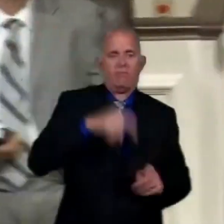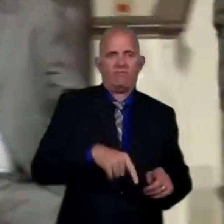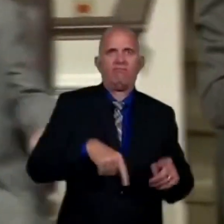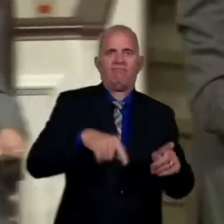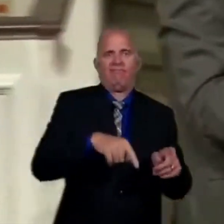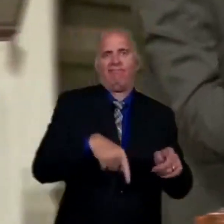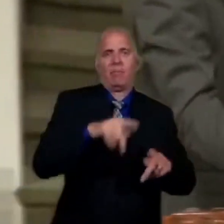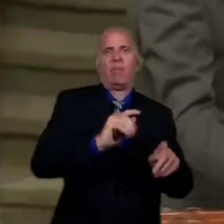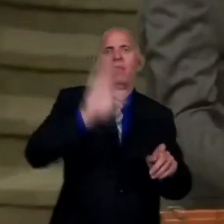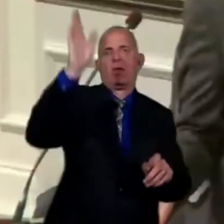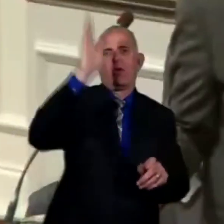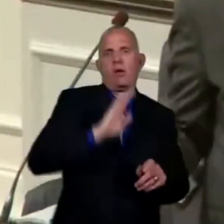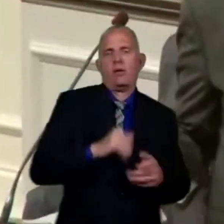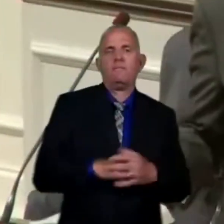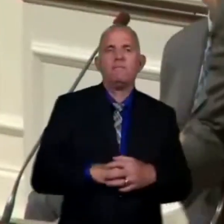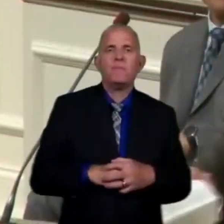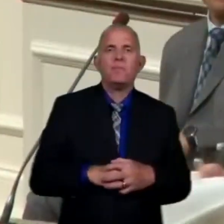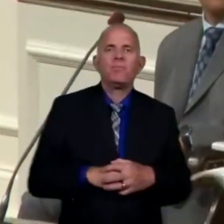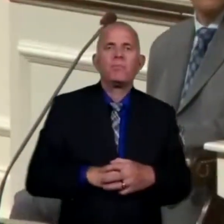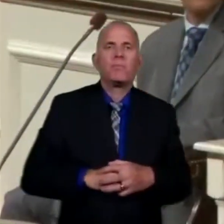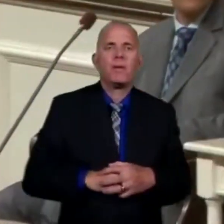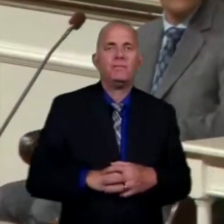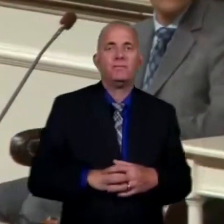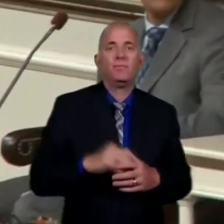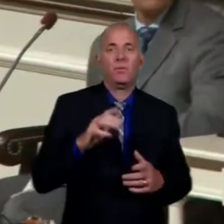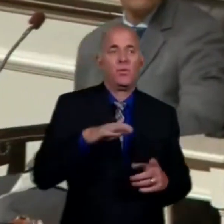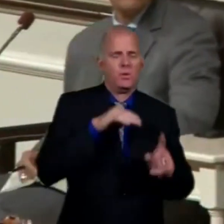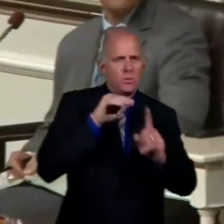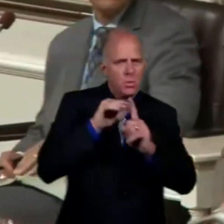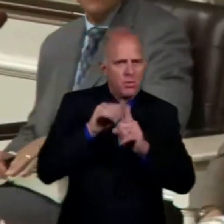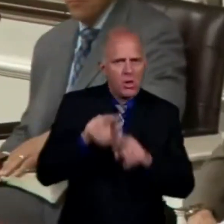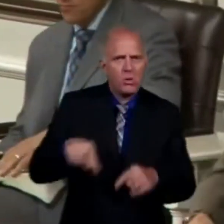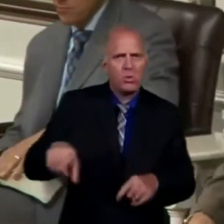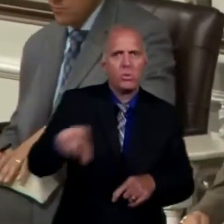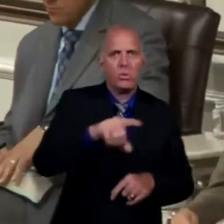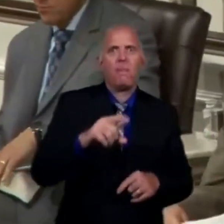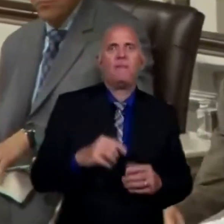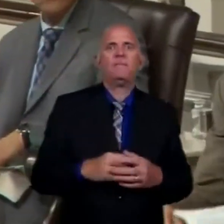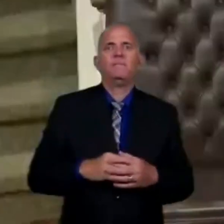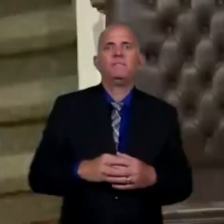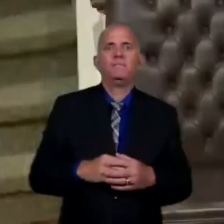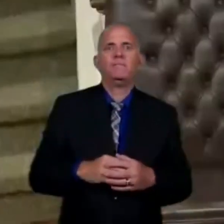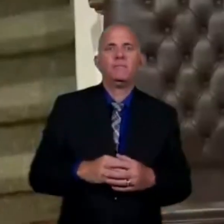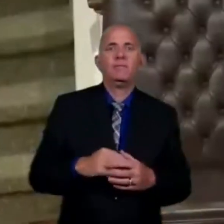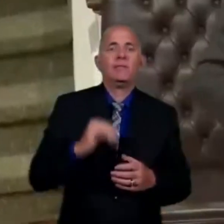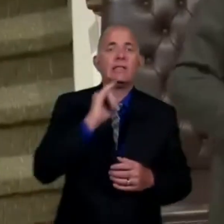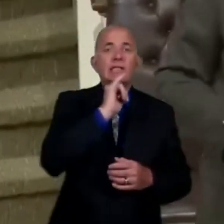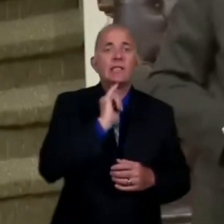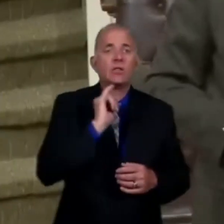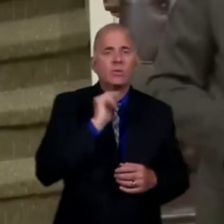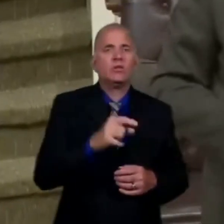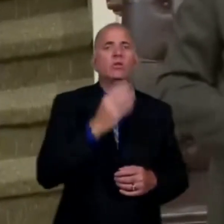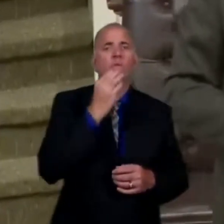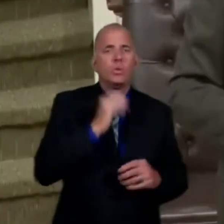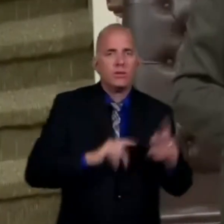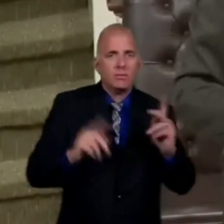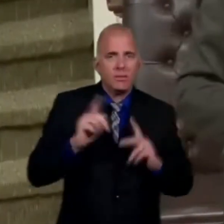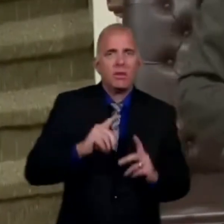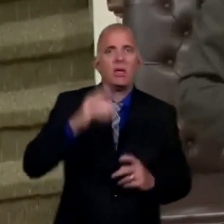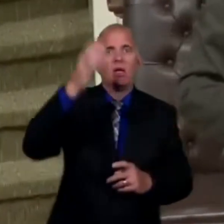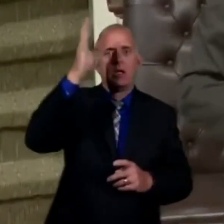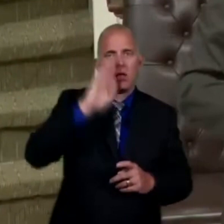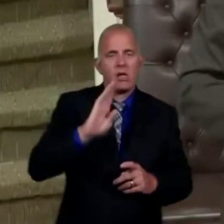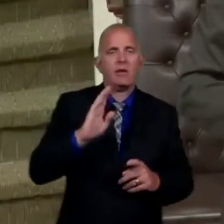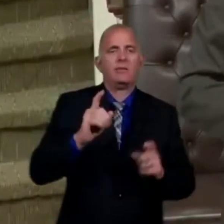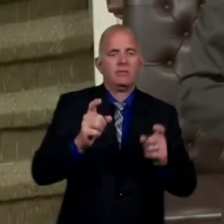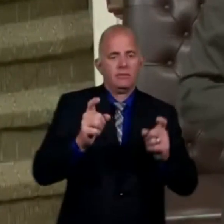People have a problem, and you can just remind yourself, it's through the Israelite people, the Jewish people, that God gave us two things